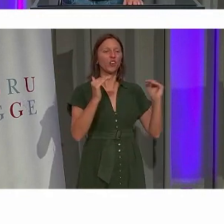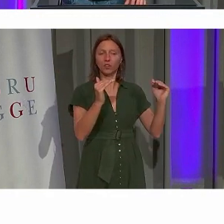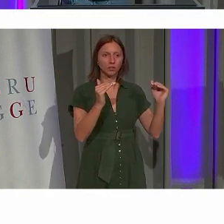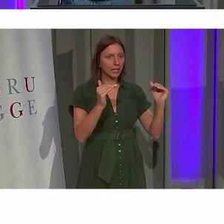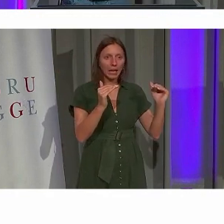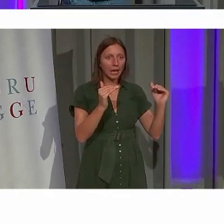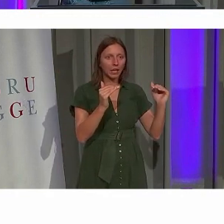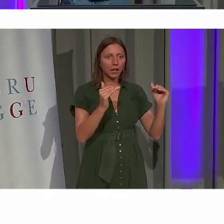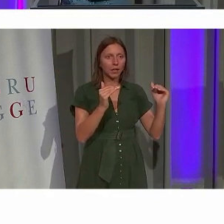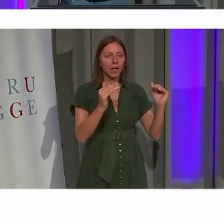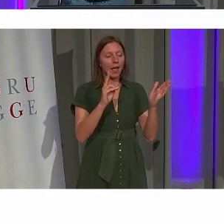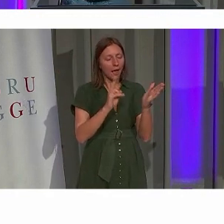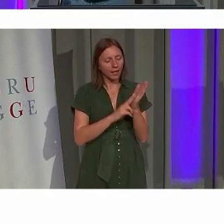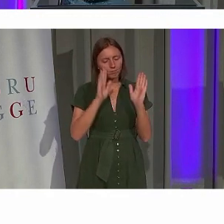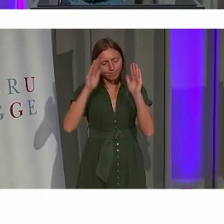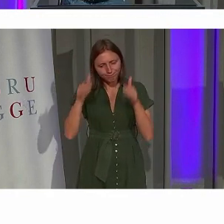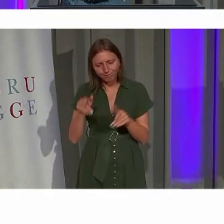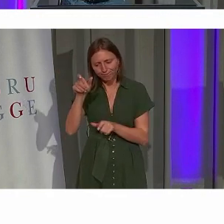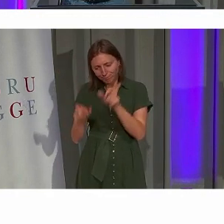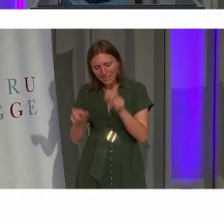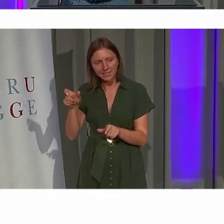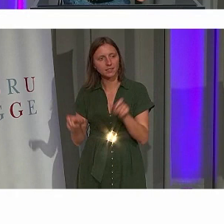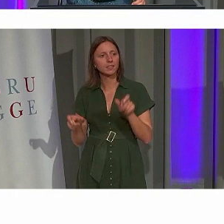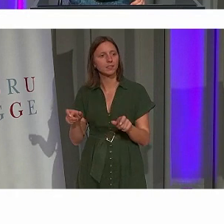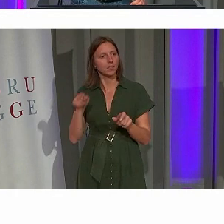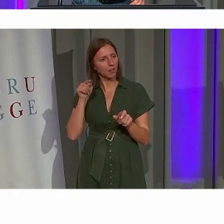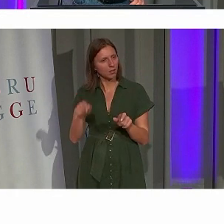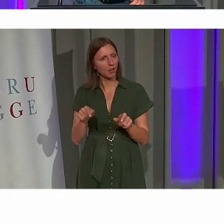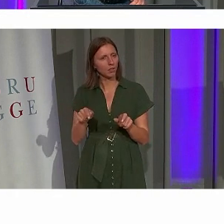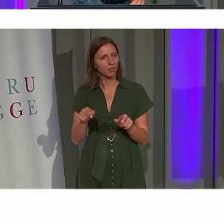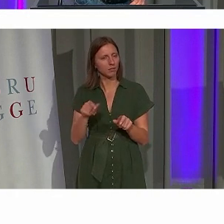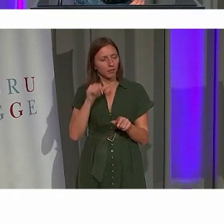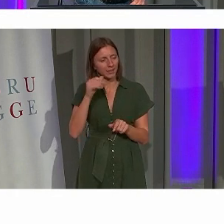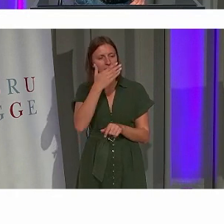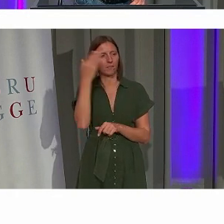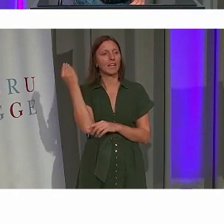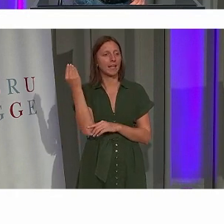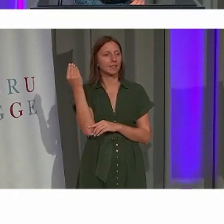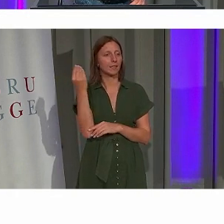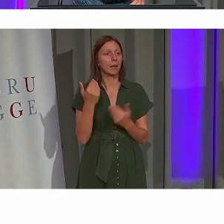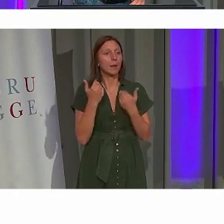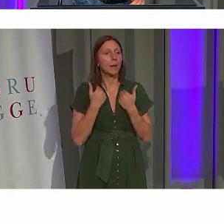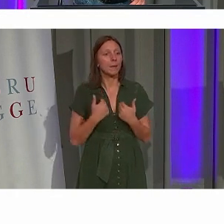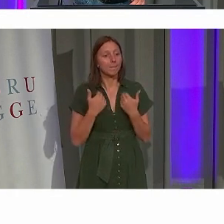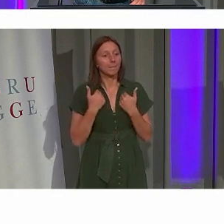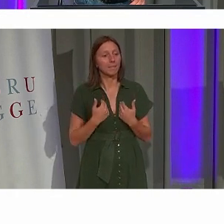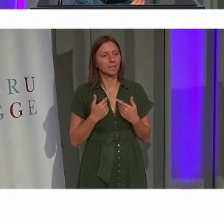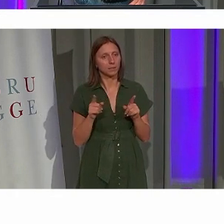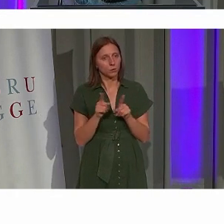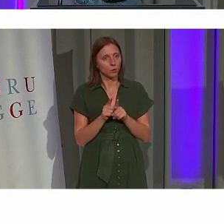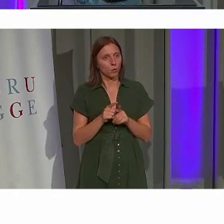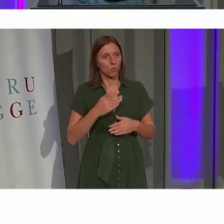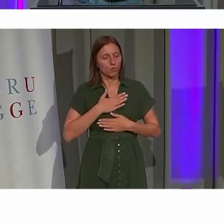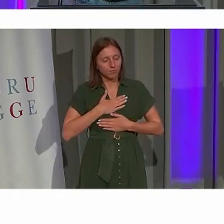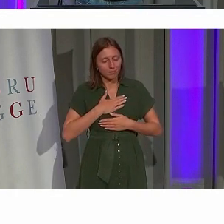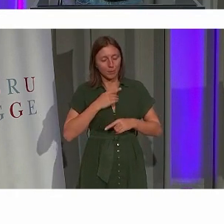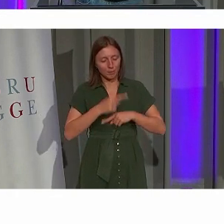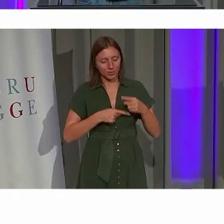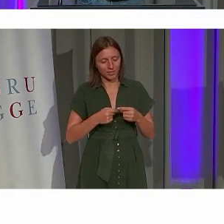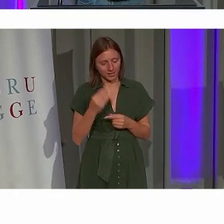of traffic. No, it's about people, and we should never put this out of